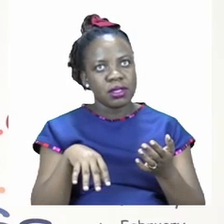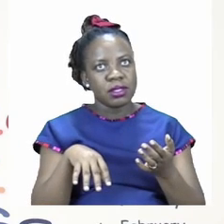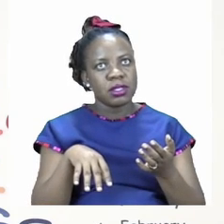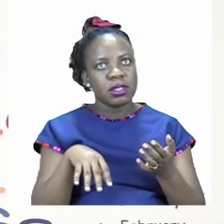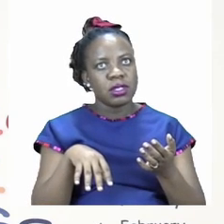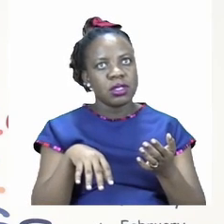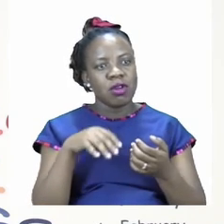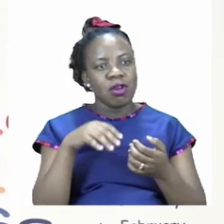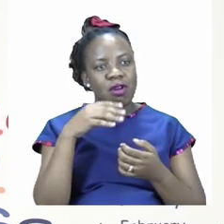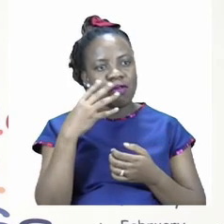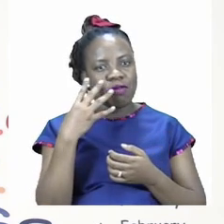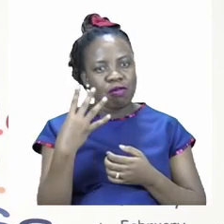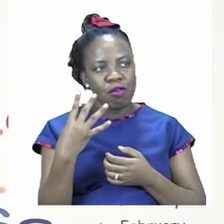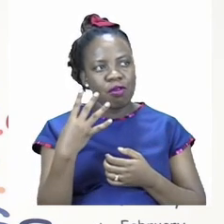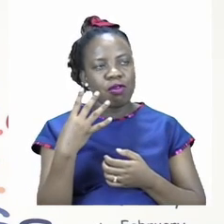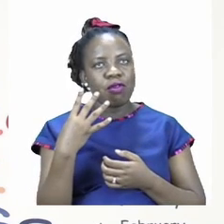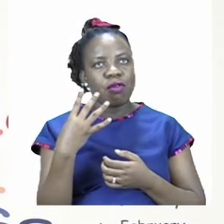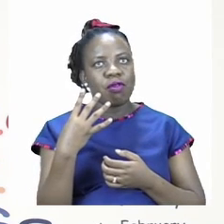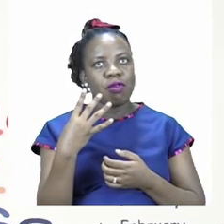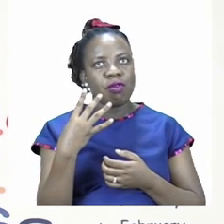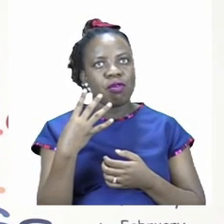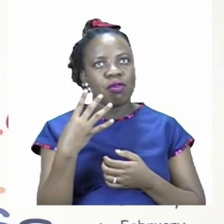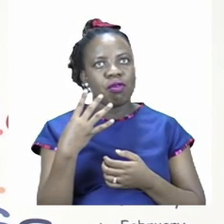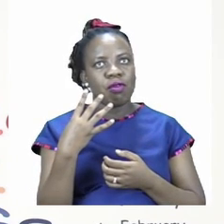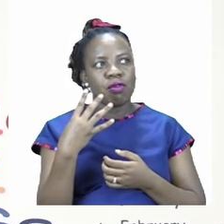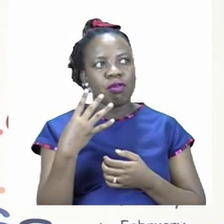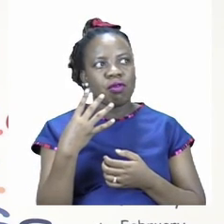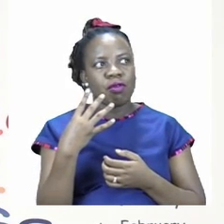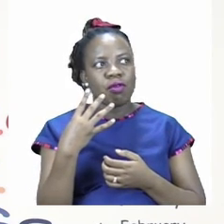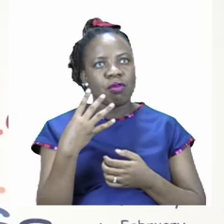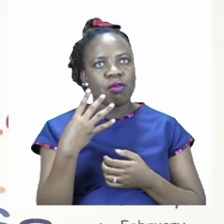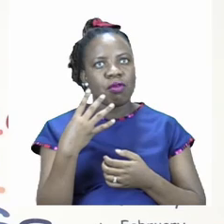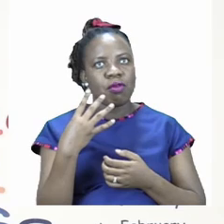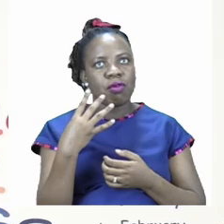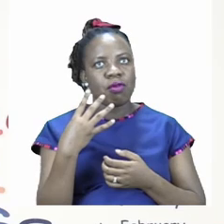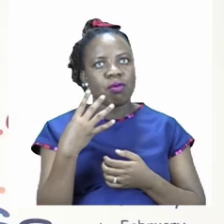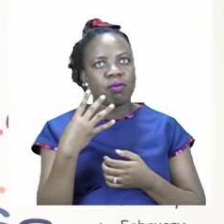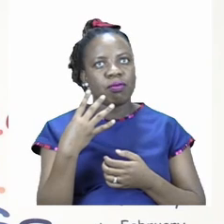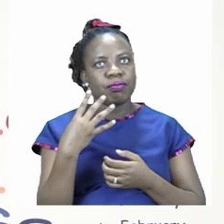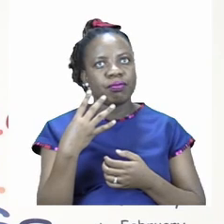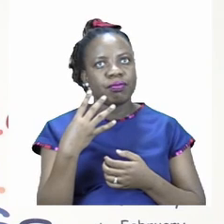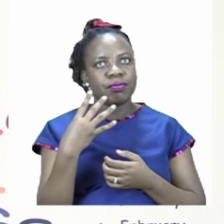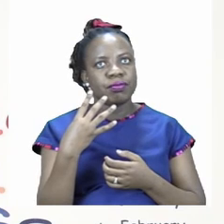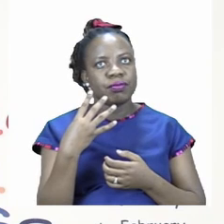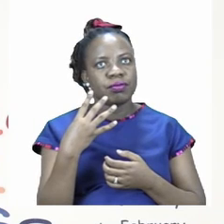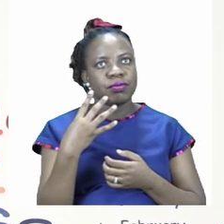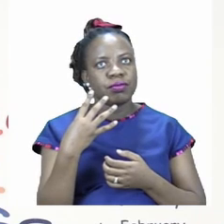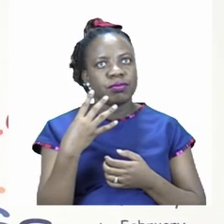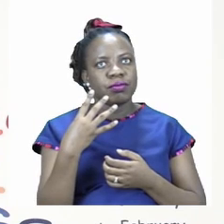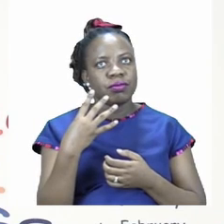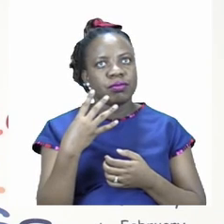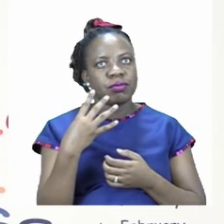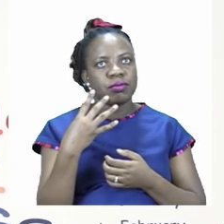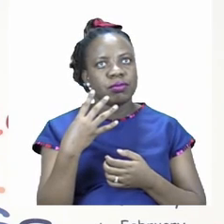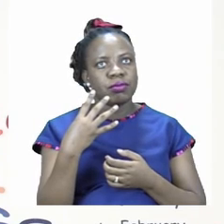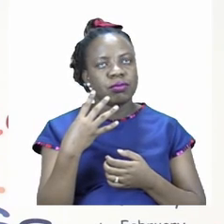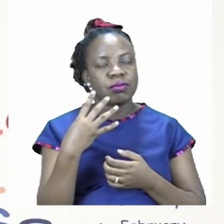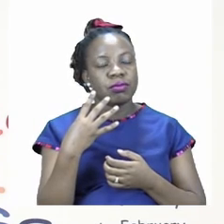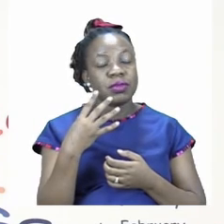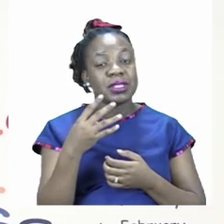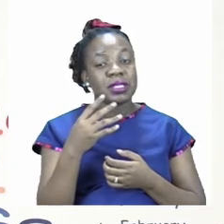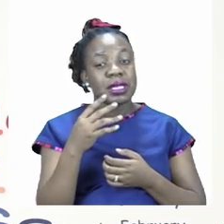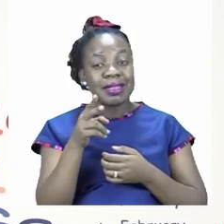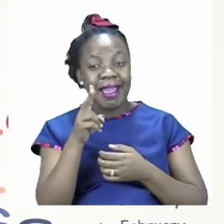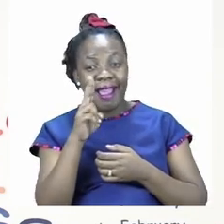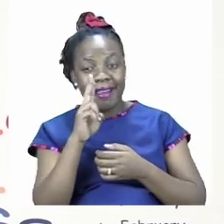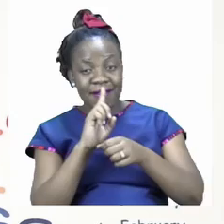minus 4. The only thing that has changed is now we have taken our answer and used it